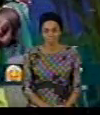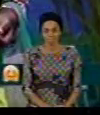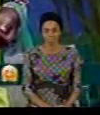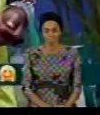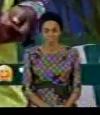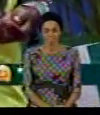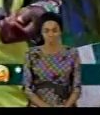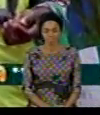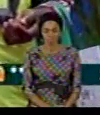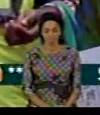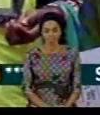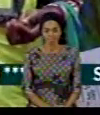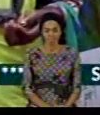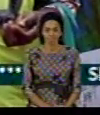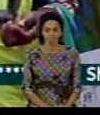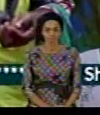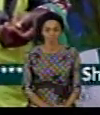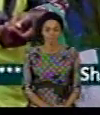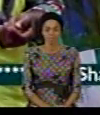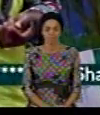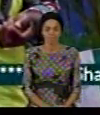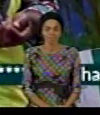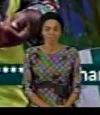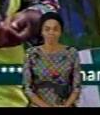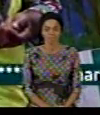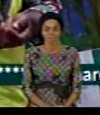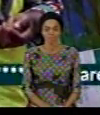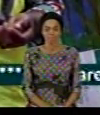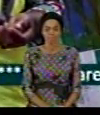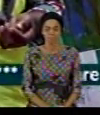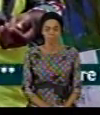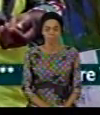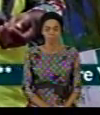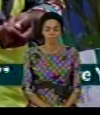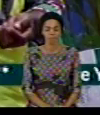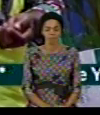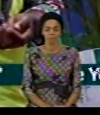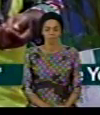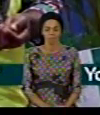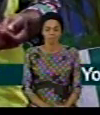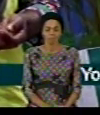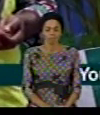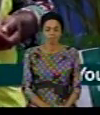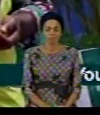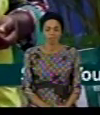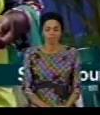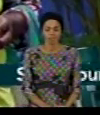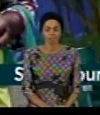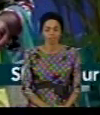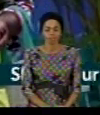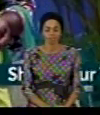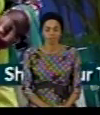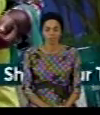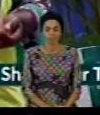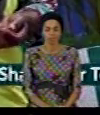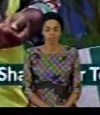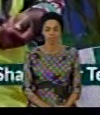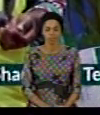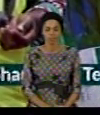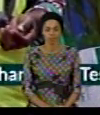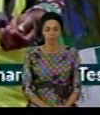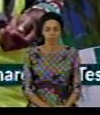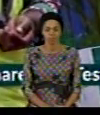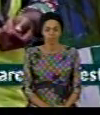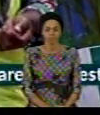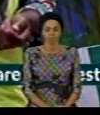gran. Sani eya wa. Na we sanare kinya do wo saki sam yi yonfa men da wu gana